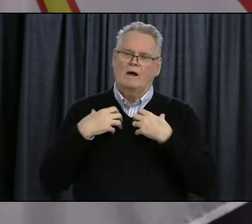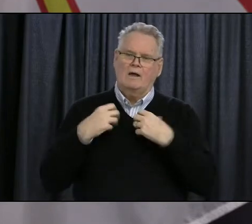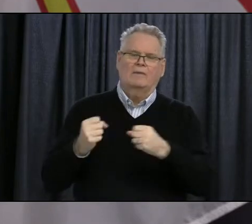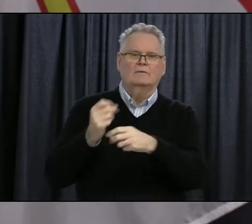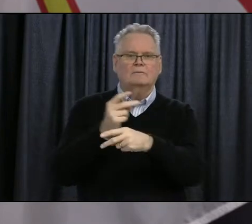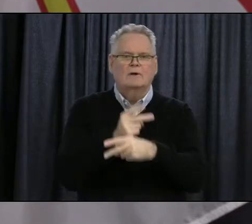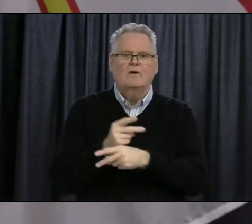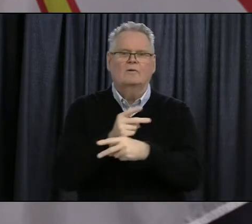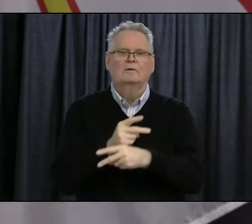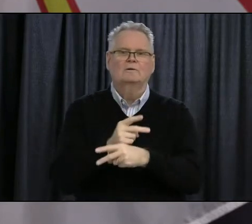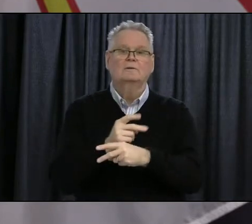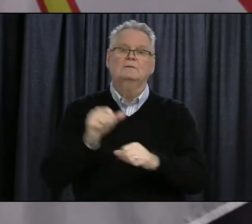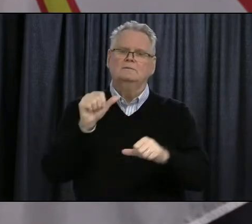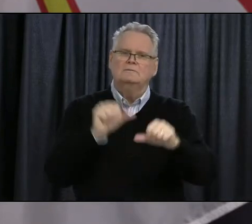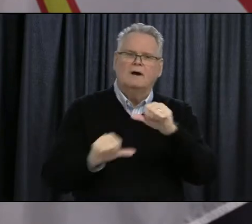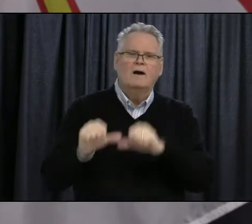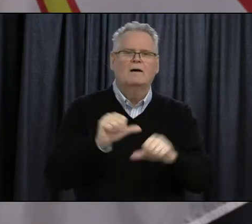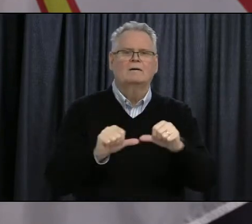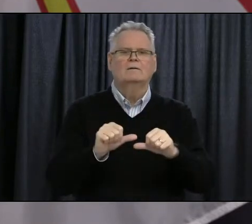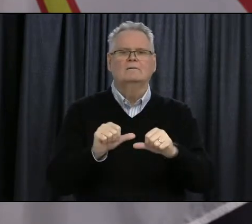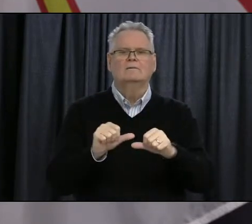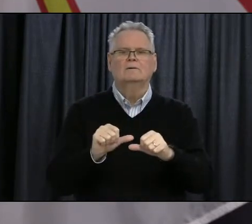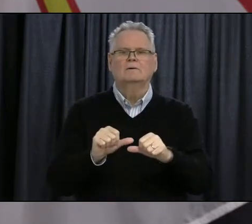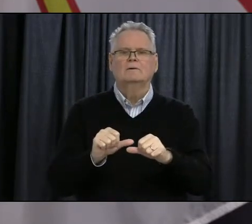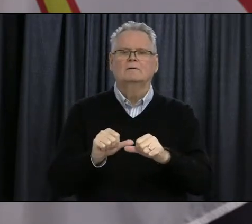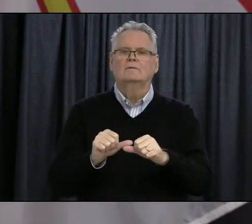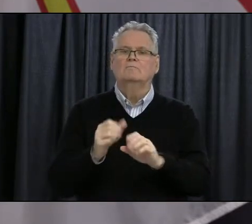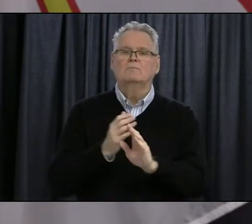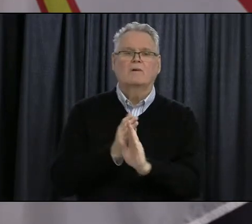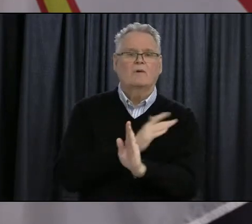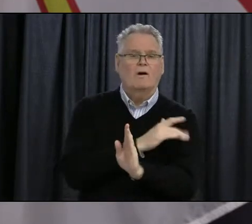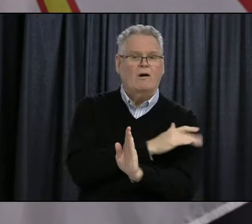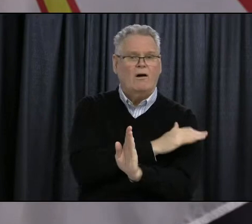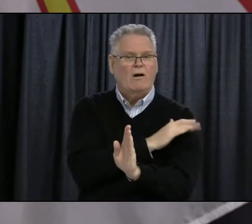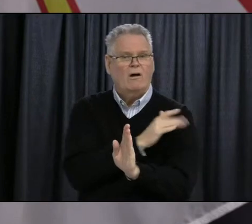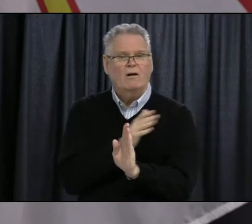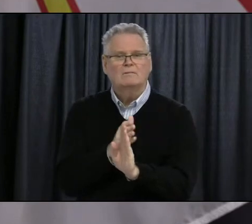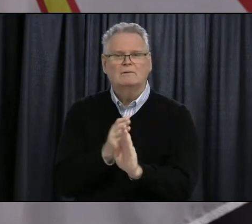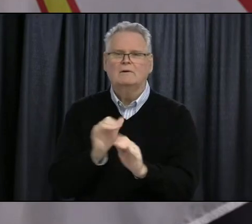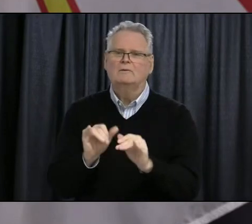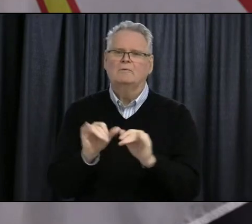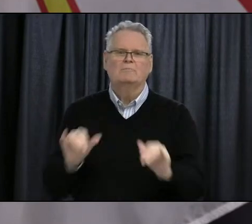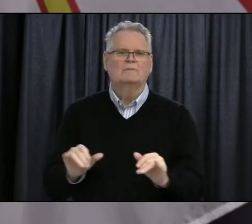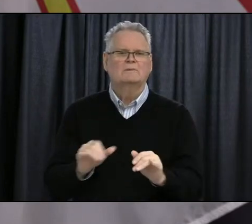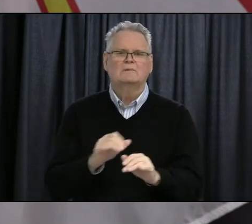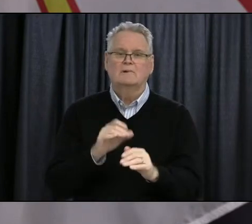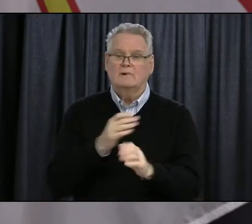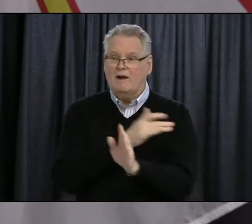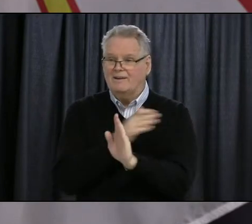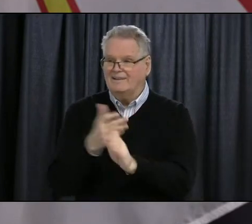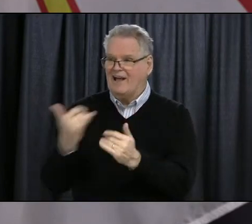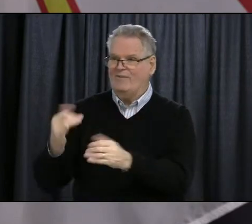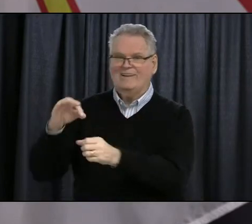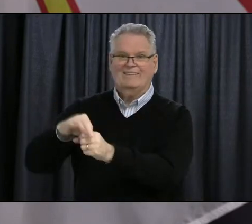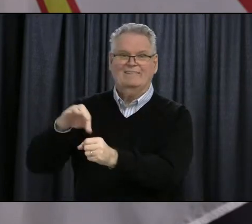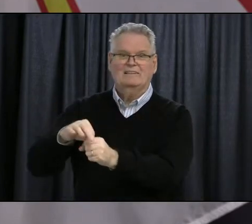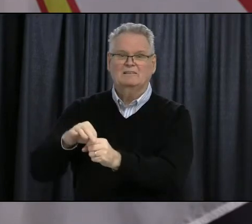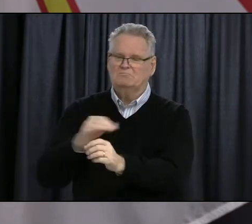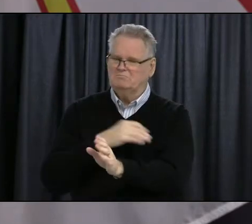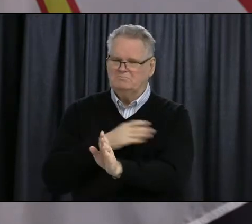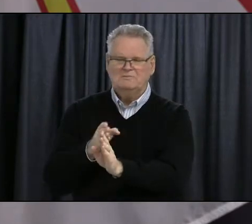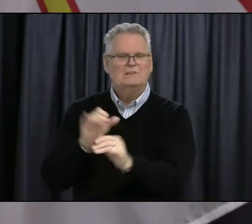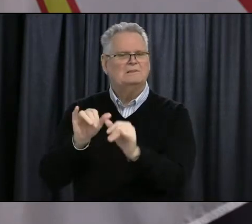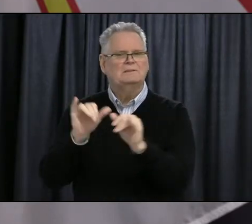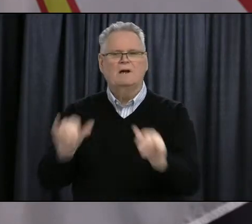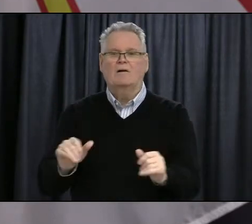on epidemiology, and that was the same before an election was called, and it will remain that way during an election